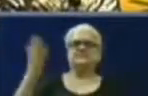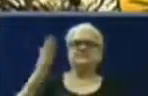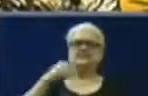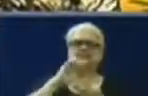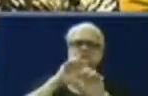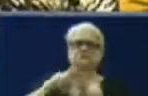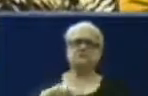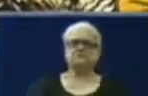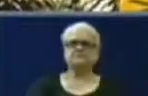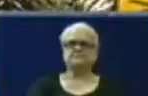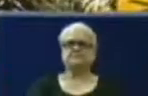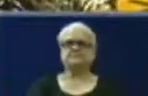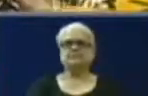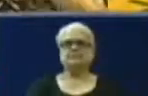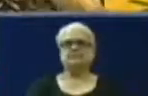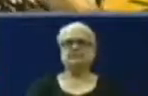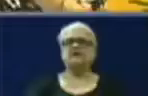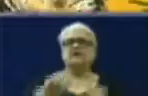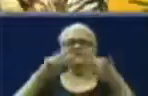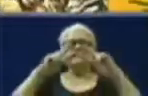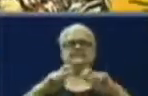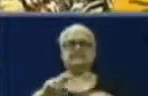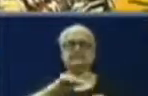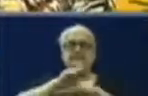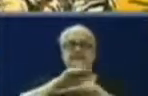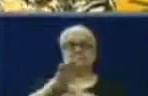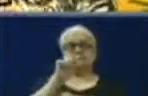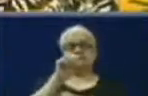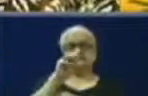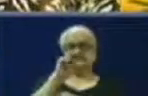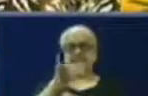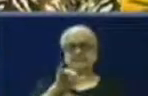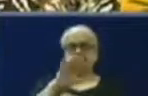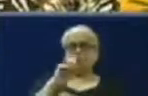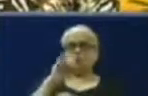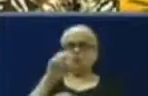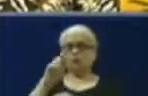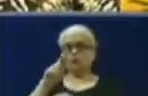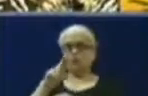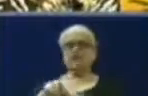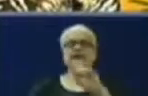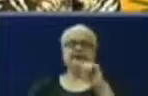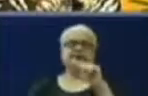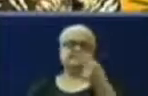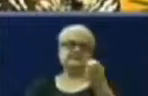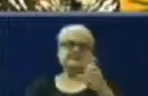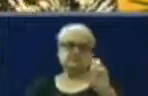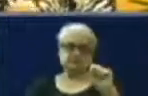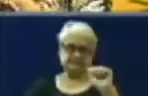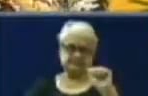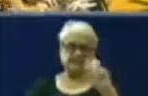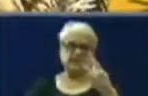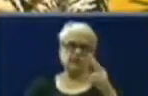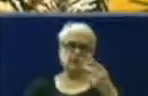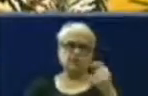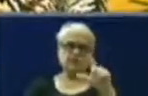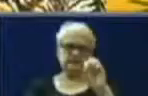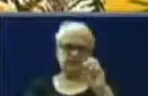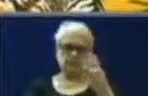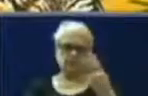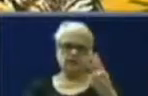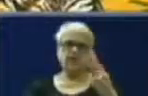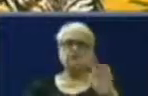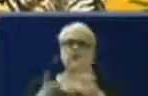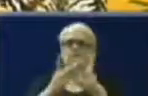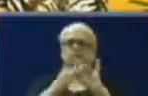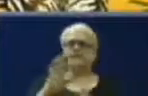with me, who's an assessment counselor with in Pupil Personnel, and then I have Teresa Whitlow, who is coordinator for